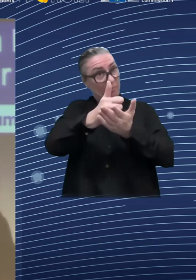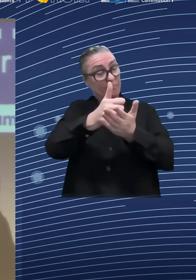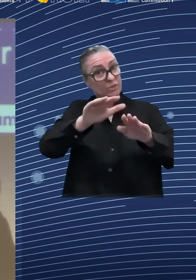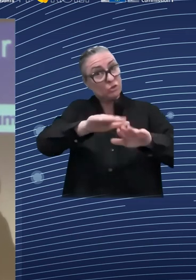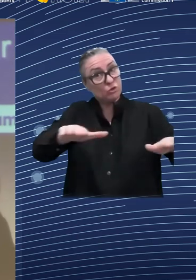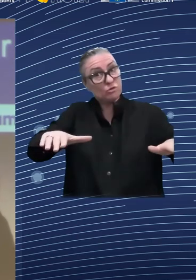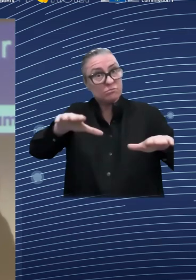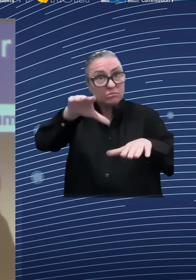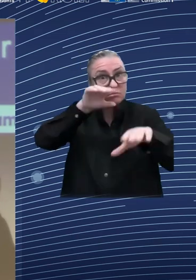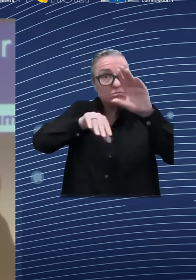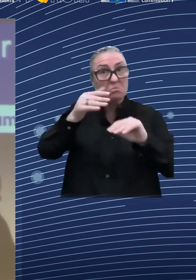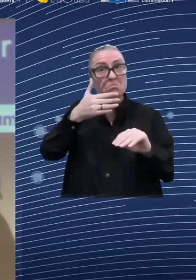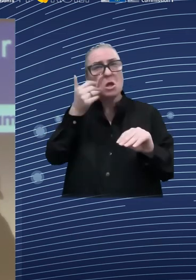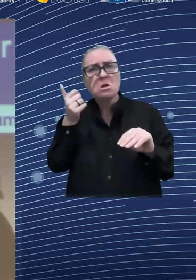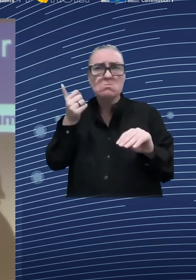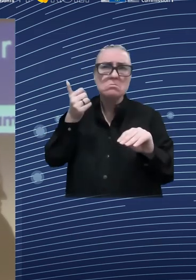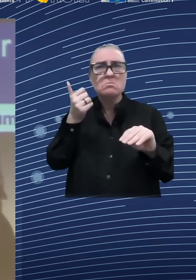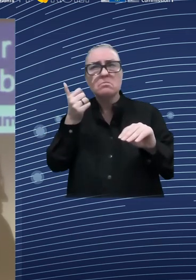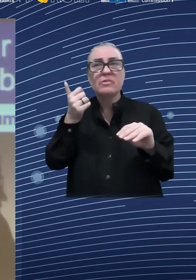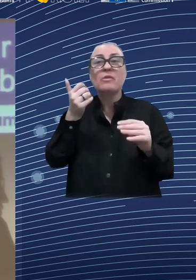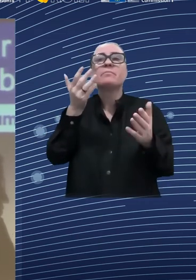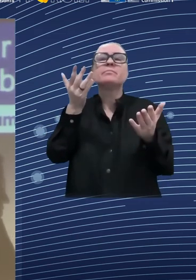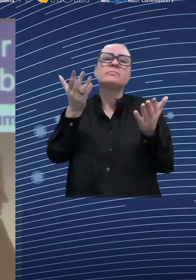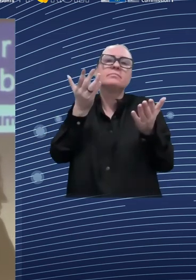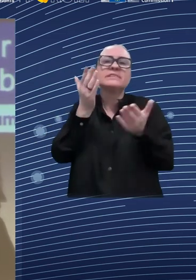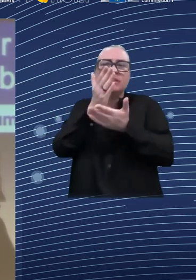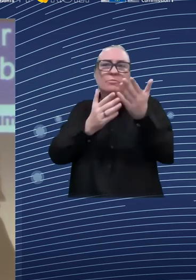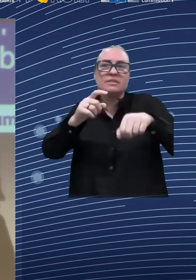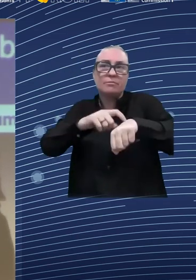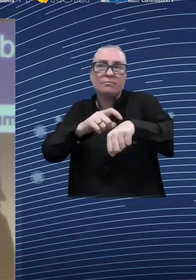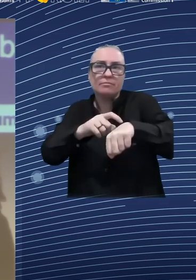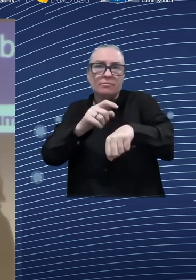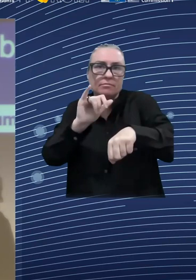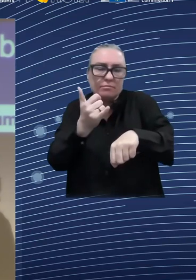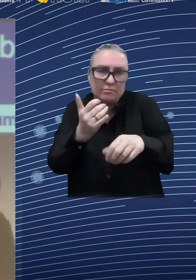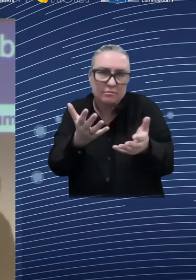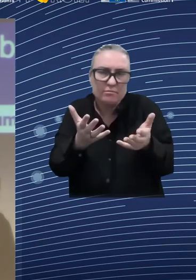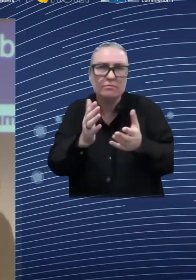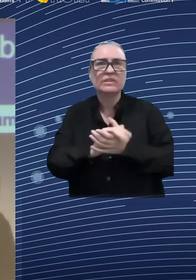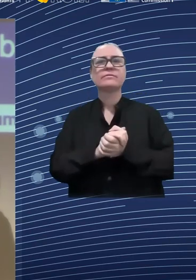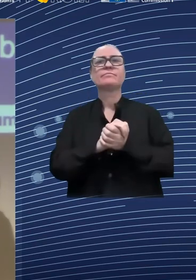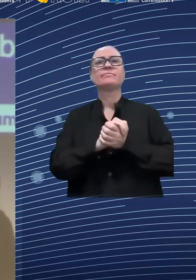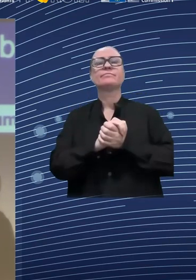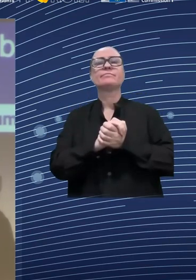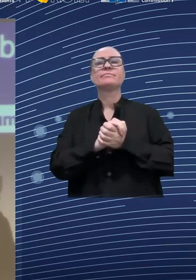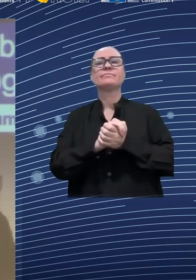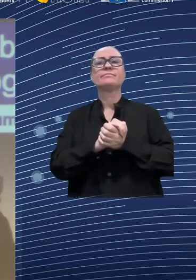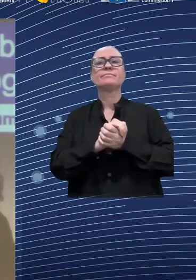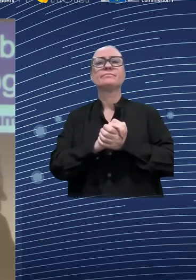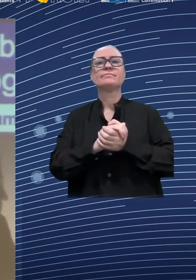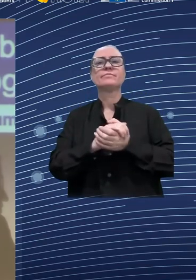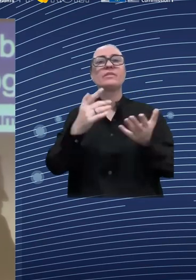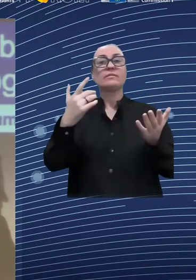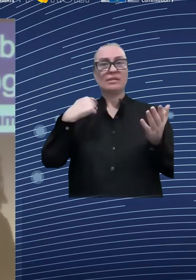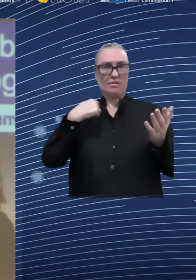feel under pressure to use each and single new technology within the education. And that's the